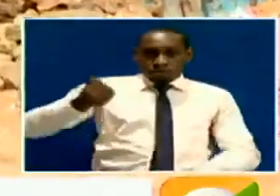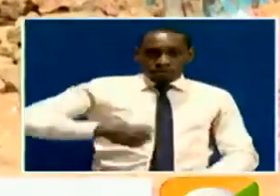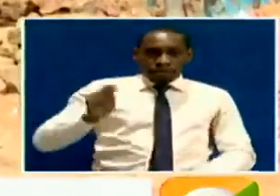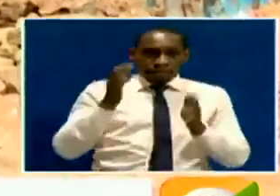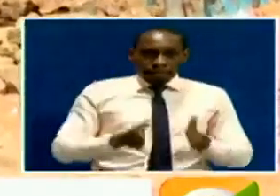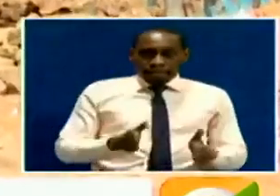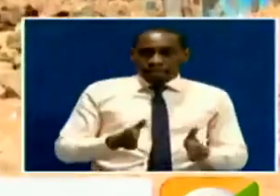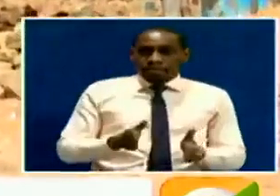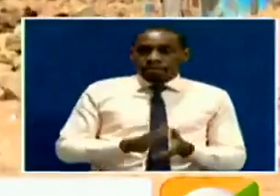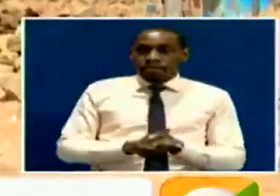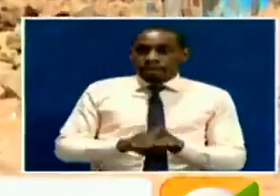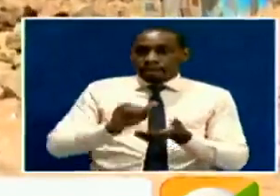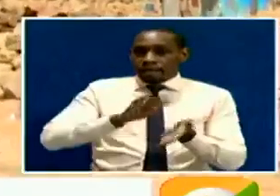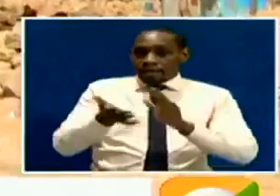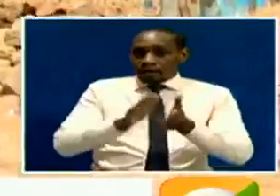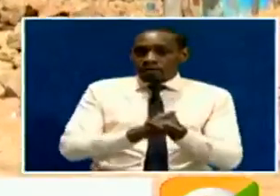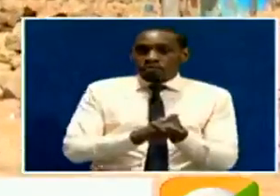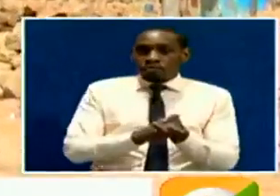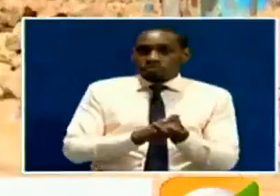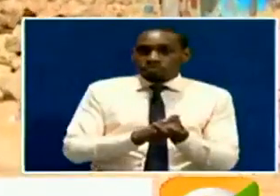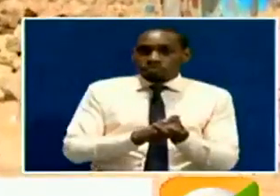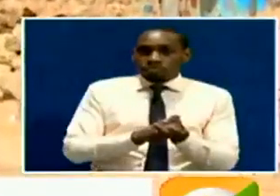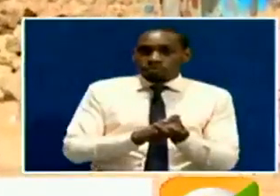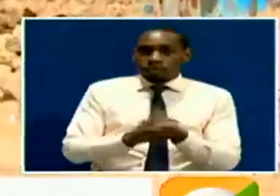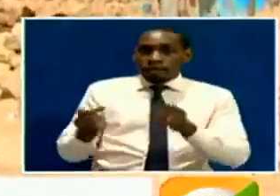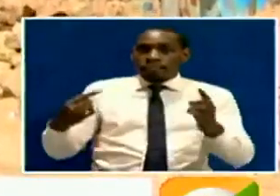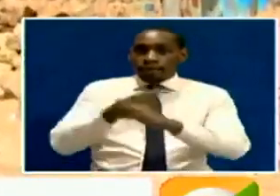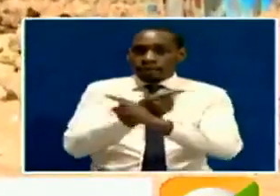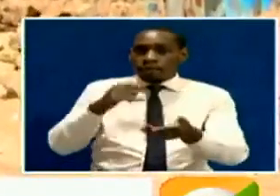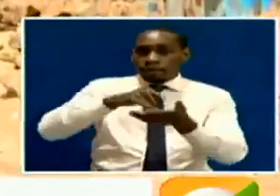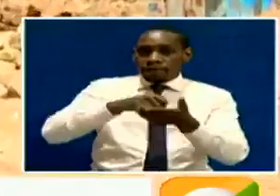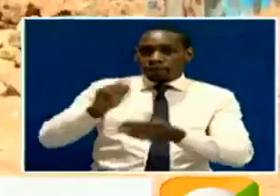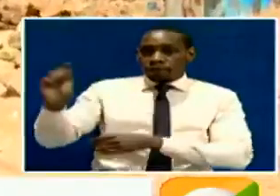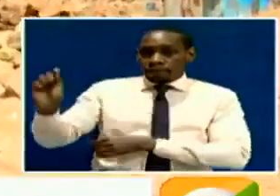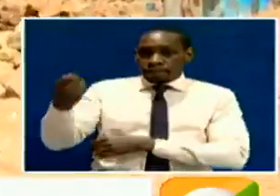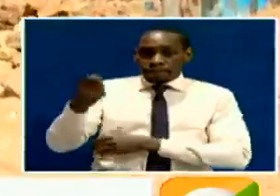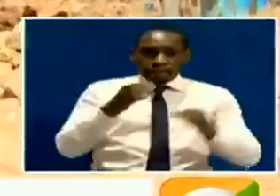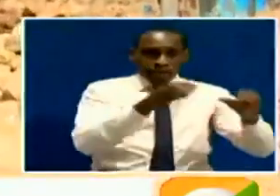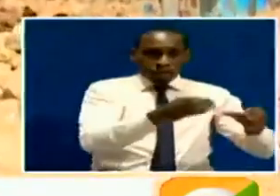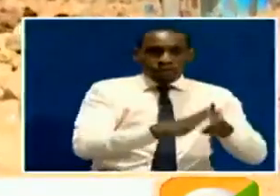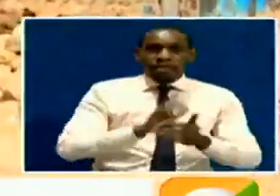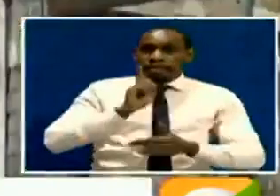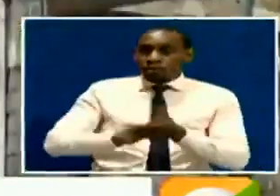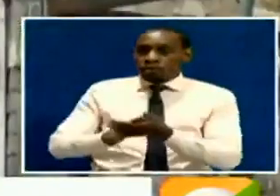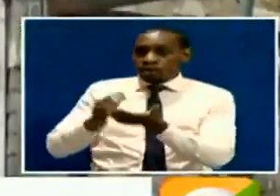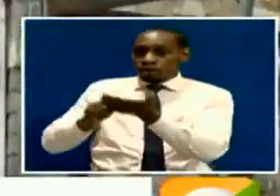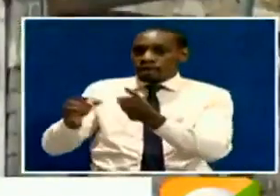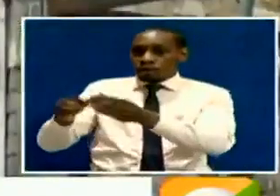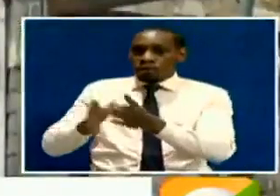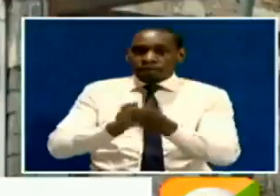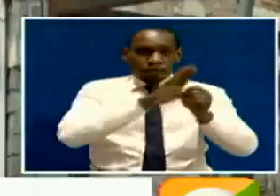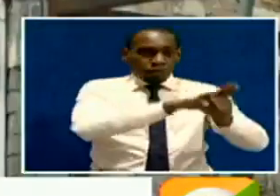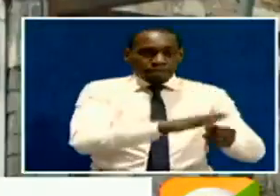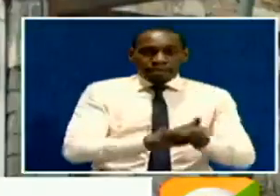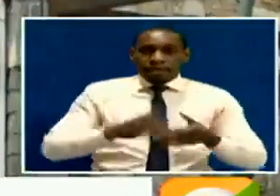na alidungwa na Mugisu. So it's kind of a conflict between now the Kenyans. Wanasema Mugisu wanawamaliza. Residents